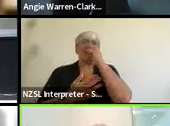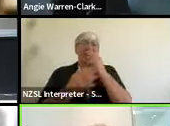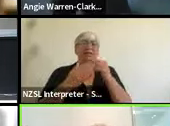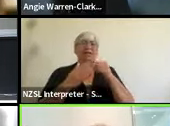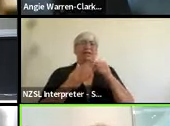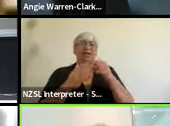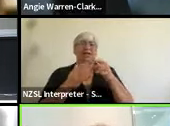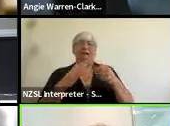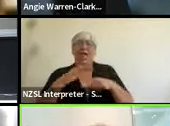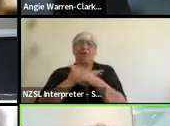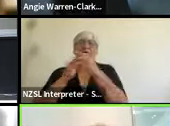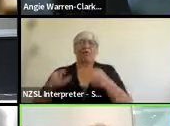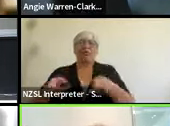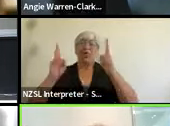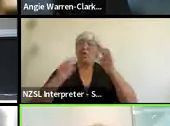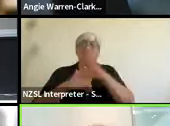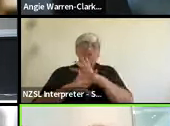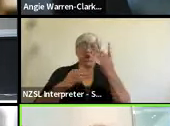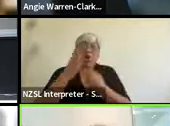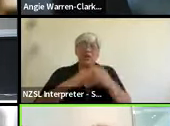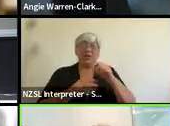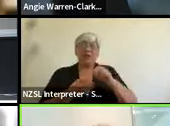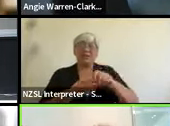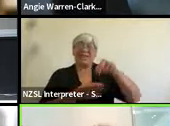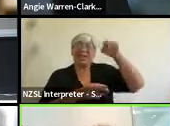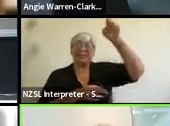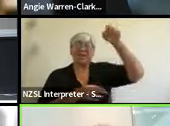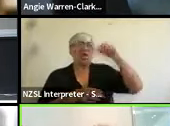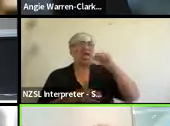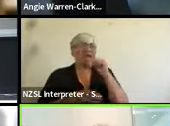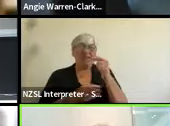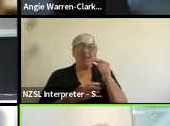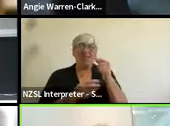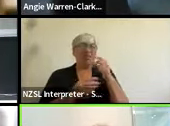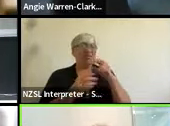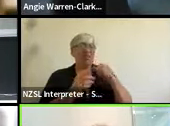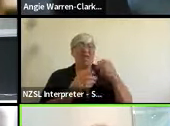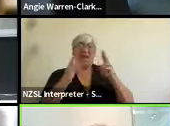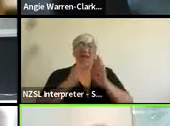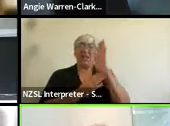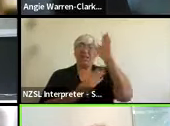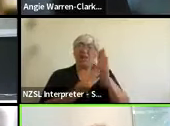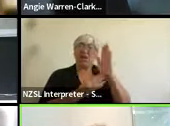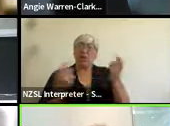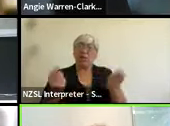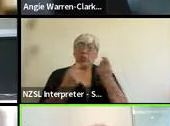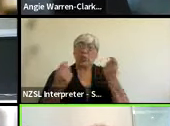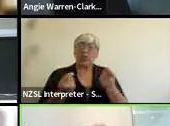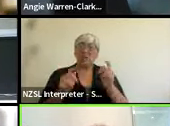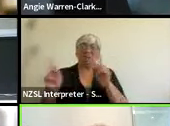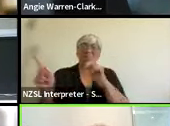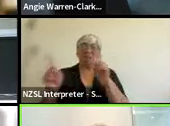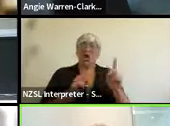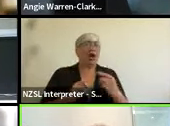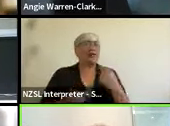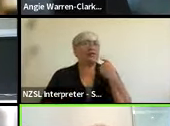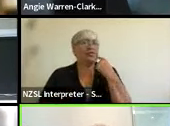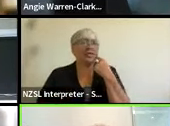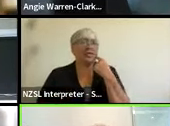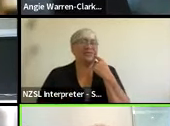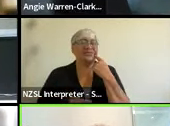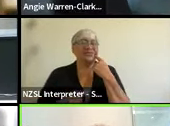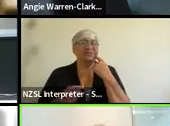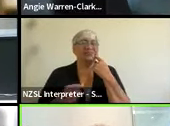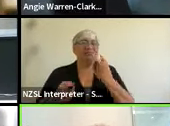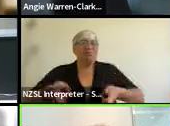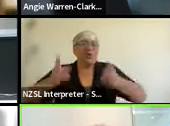stairs. What's going to happen if the elevators don't work and there's only stairs? I highly doubt that very many buildings are equipped with something